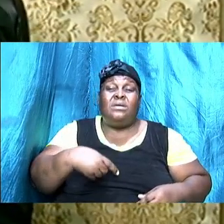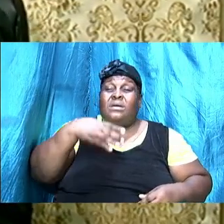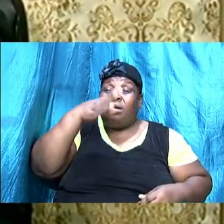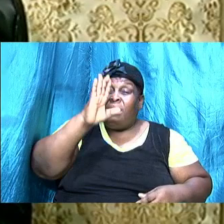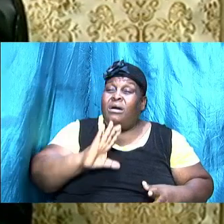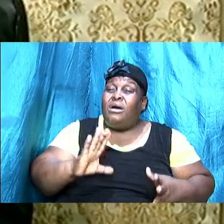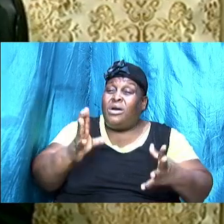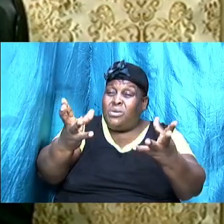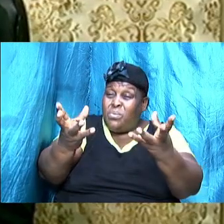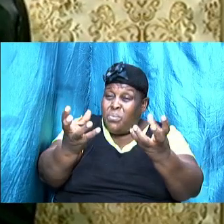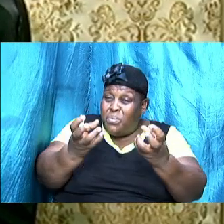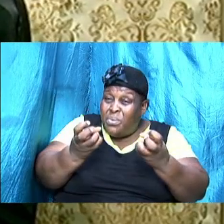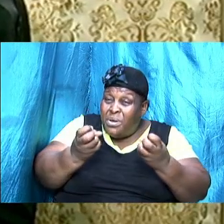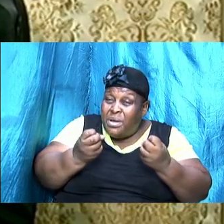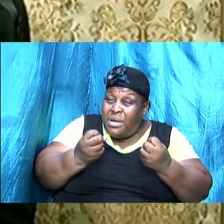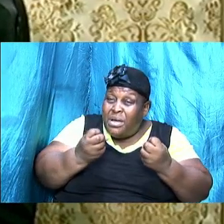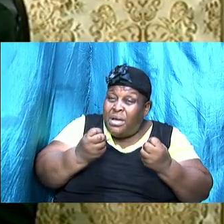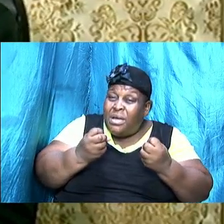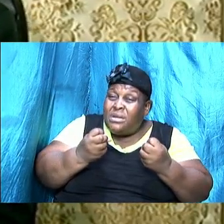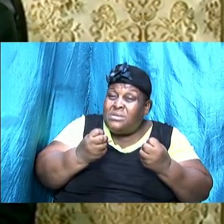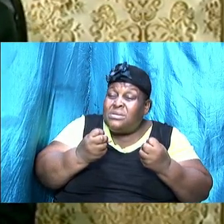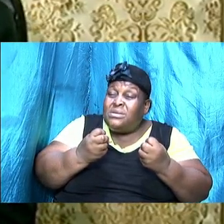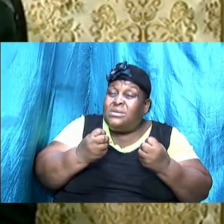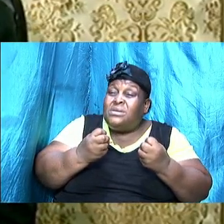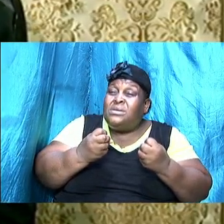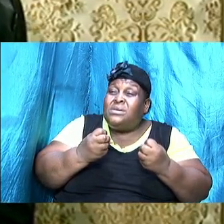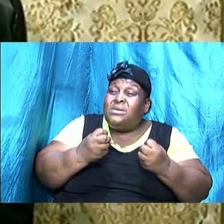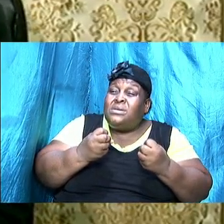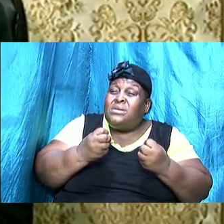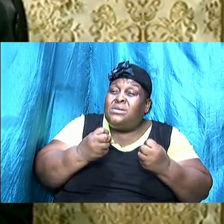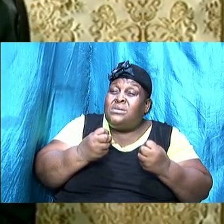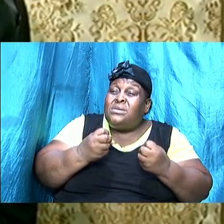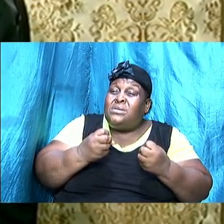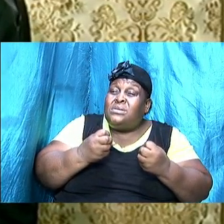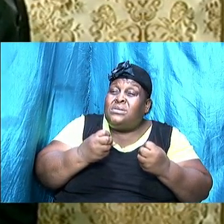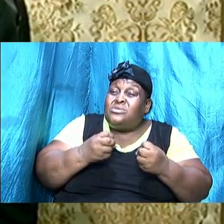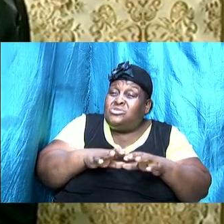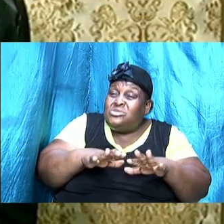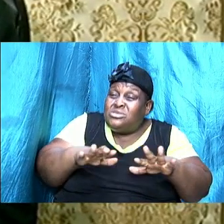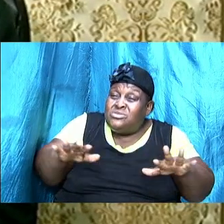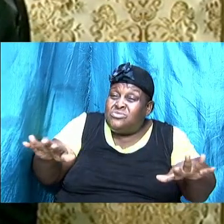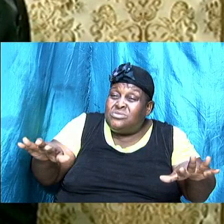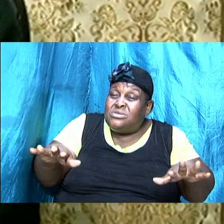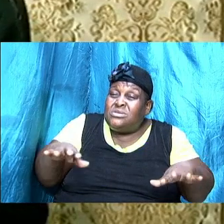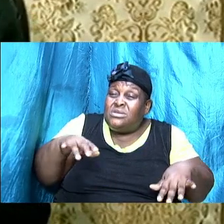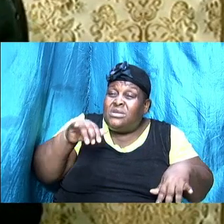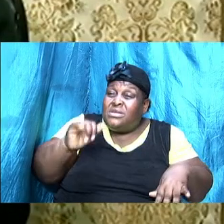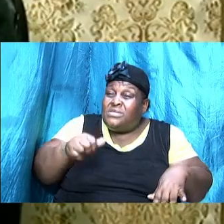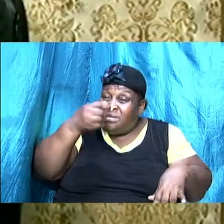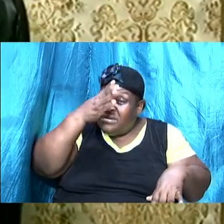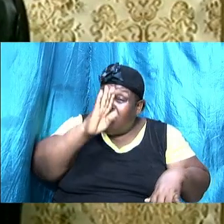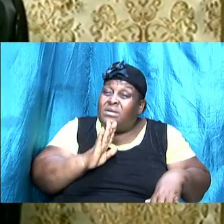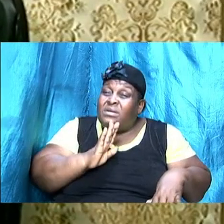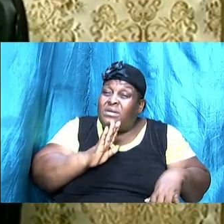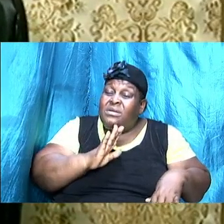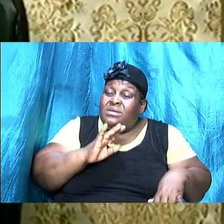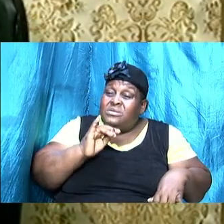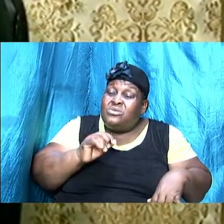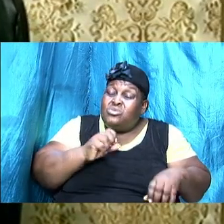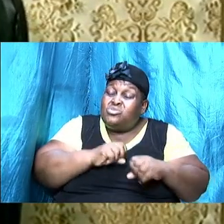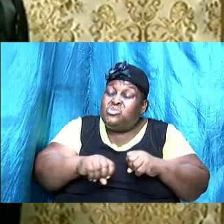wanted seed that will become godly seed, so that his